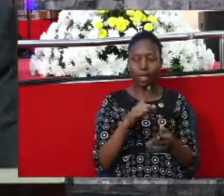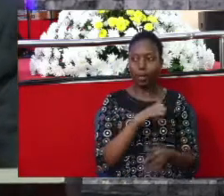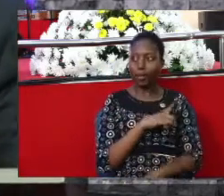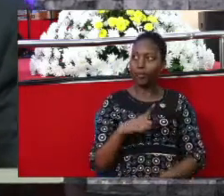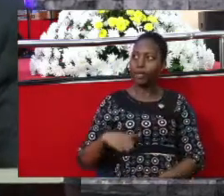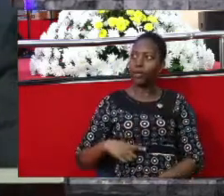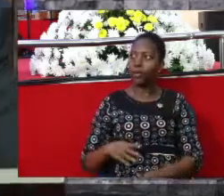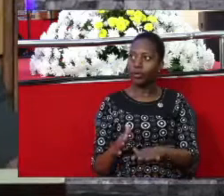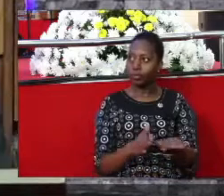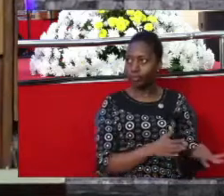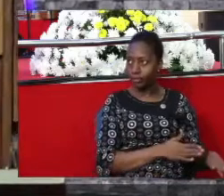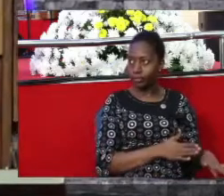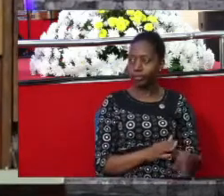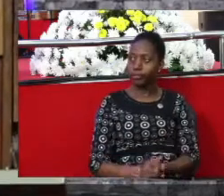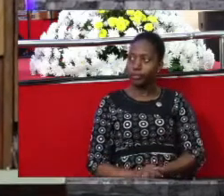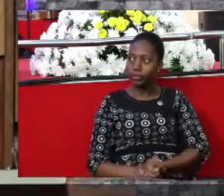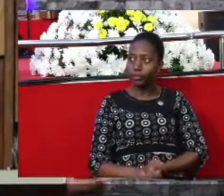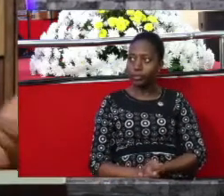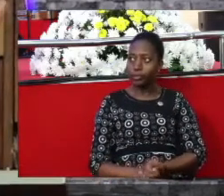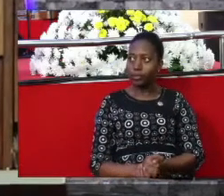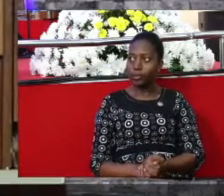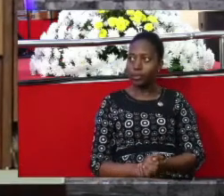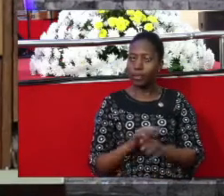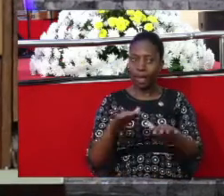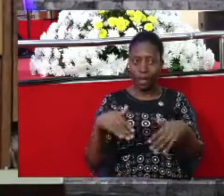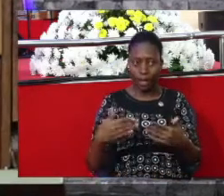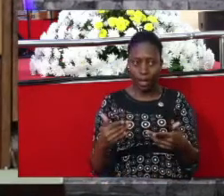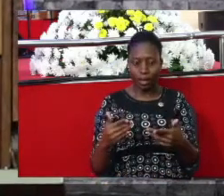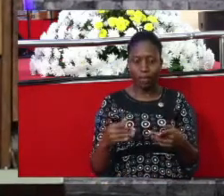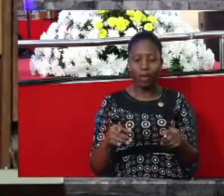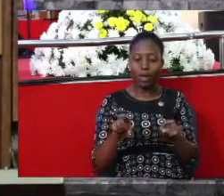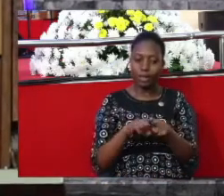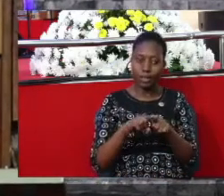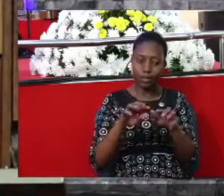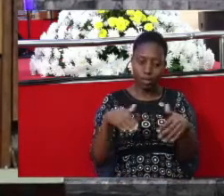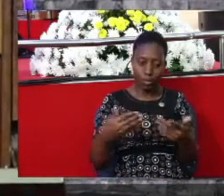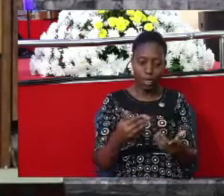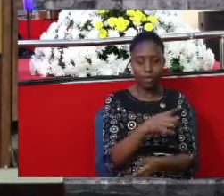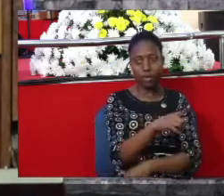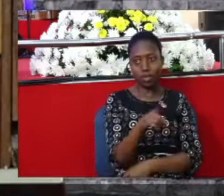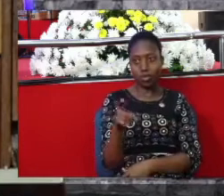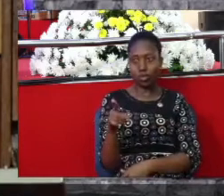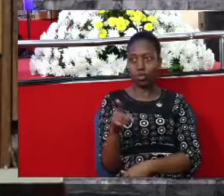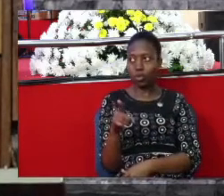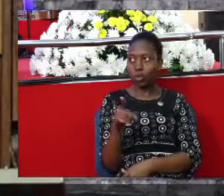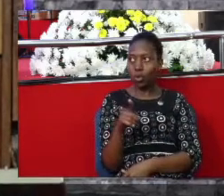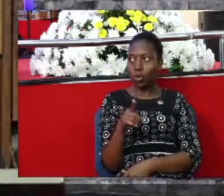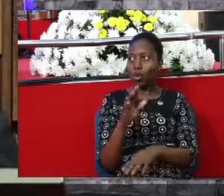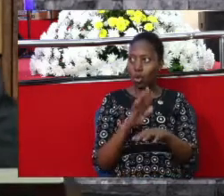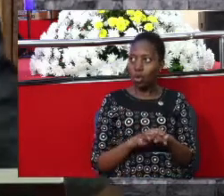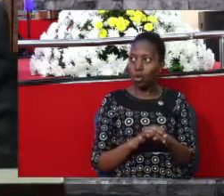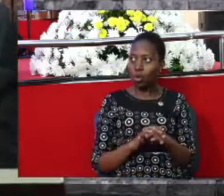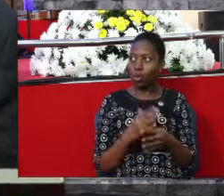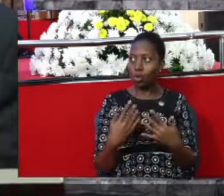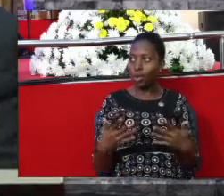and verse 38 says this, give and it will be given to you. Good measure, pressed down,